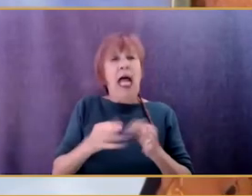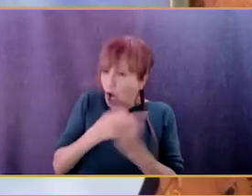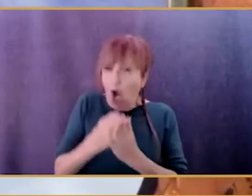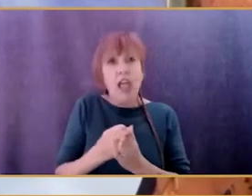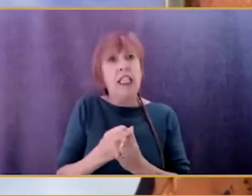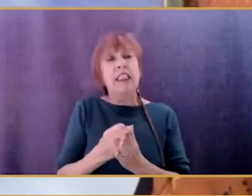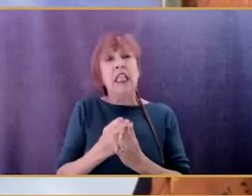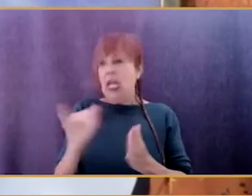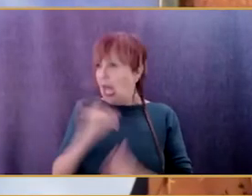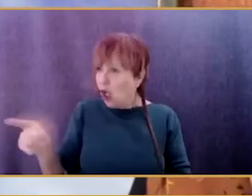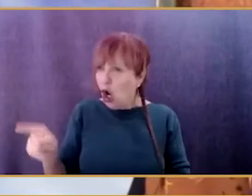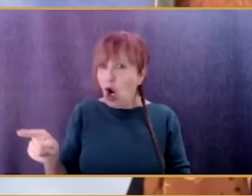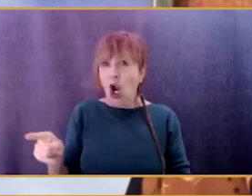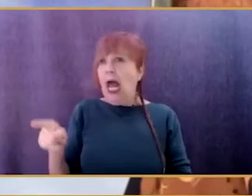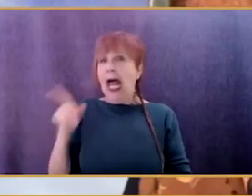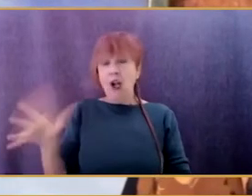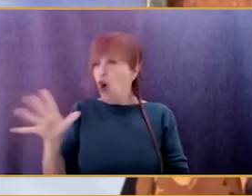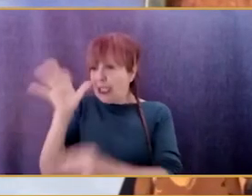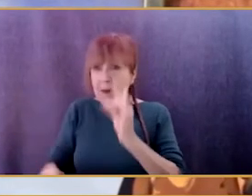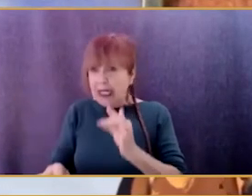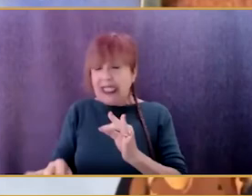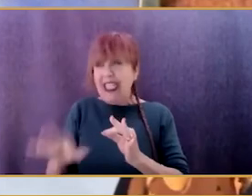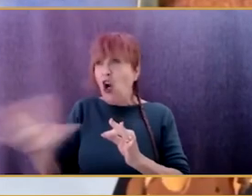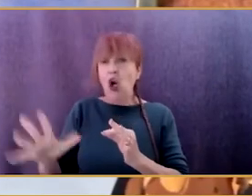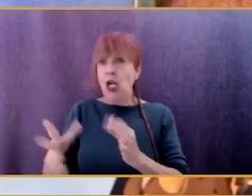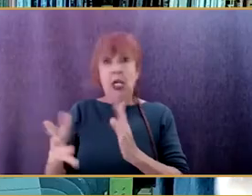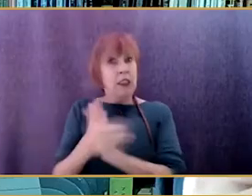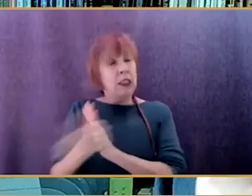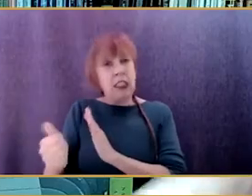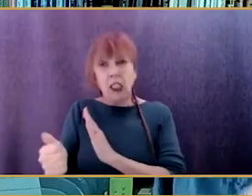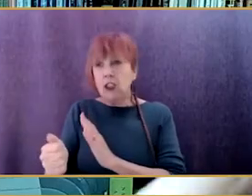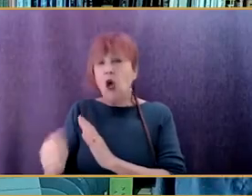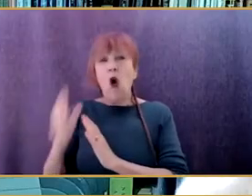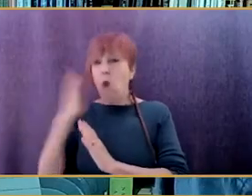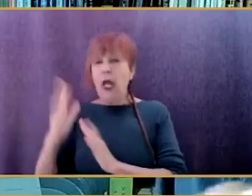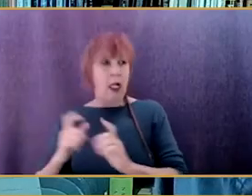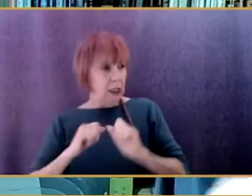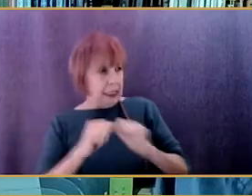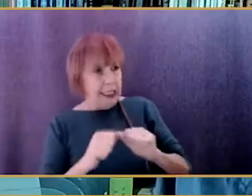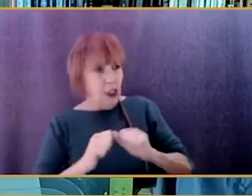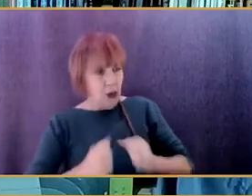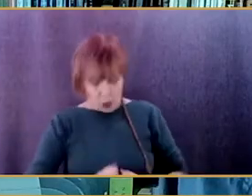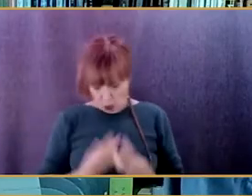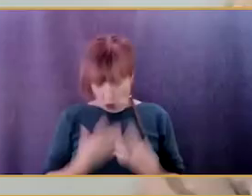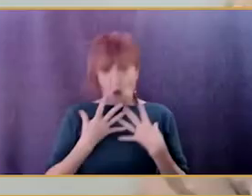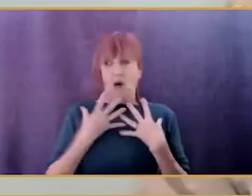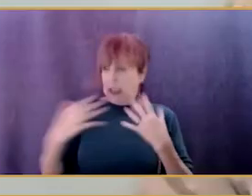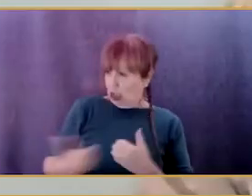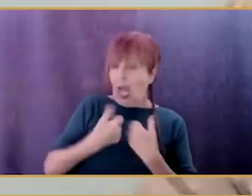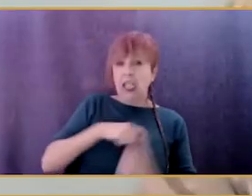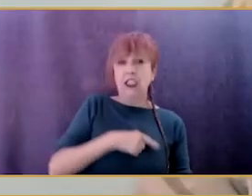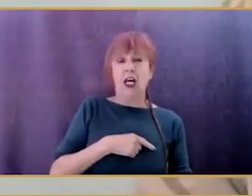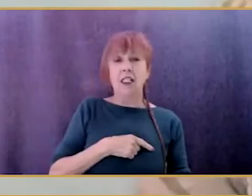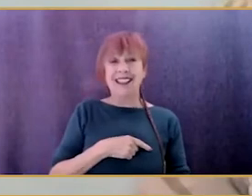in that simplicity Something complex and beautiful has emerged And that gift, I think, will continue to move us And continue to challenge us When